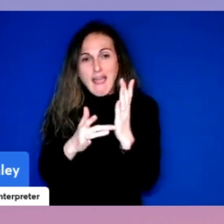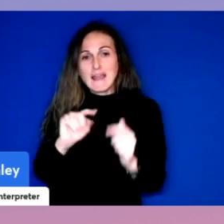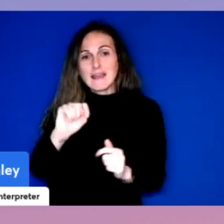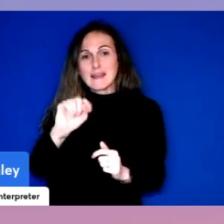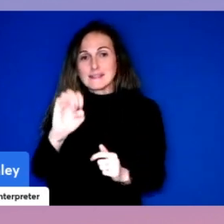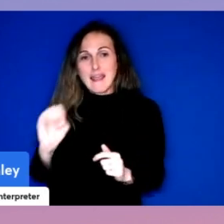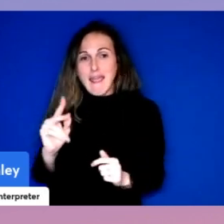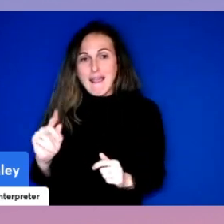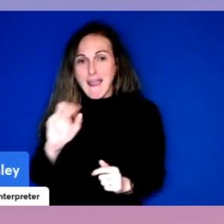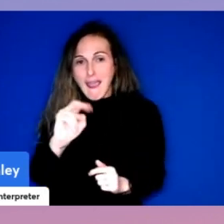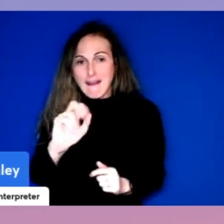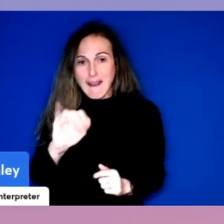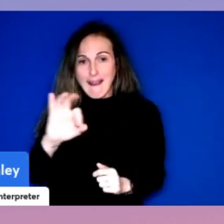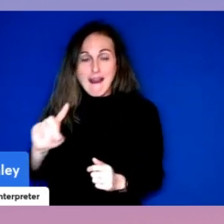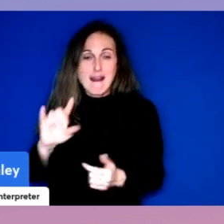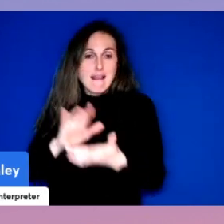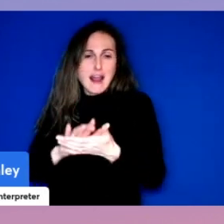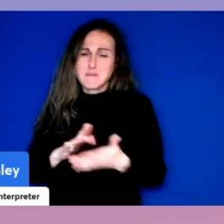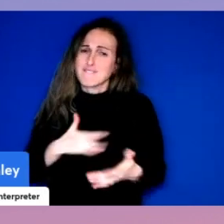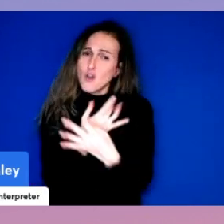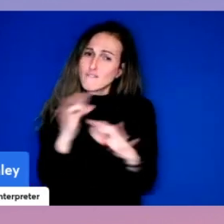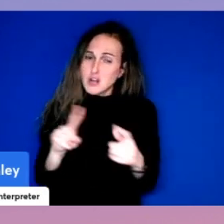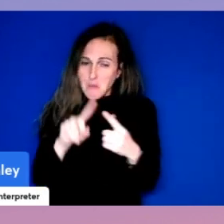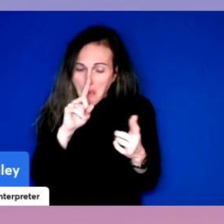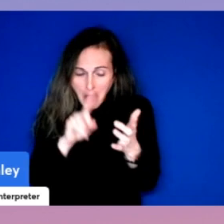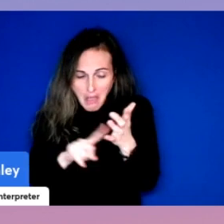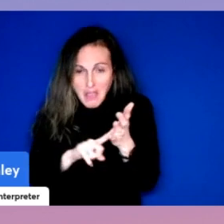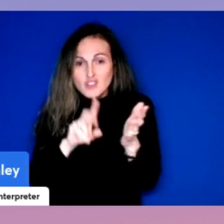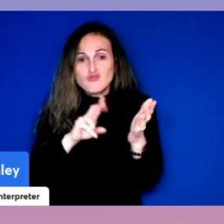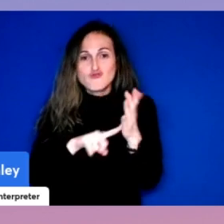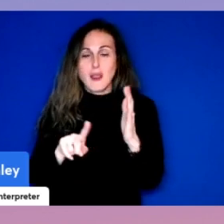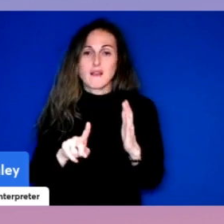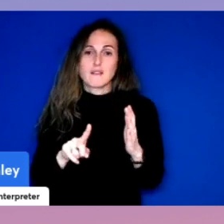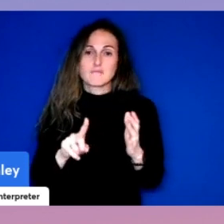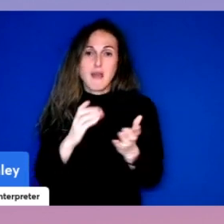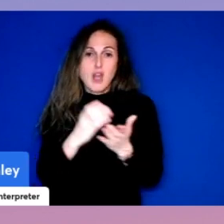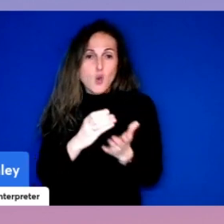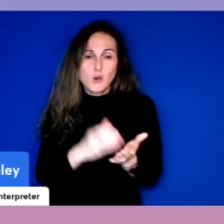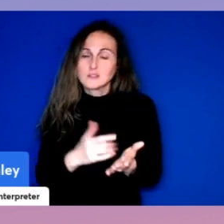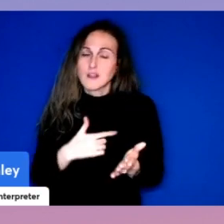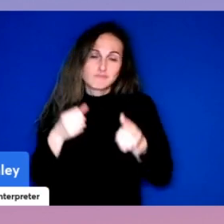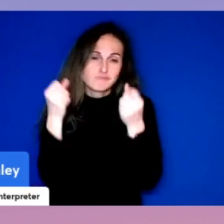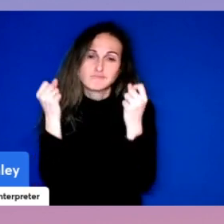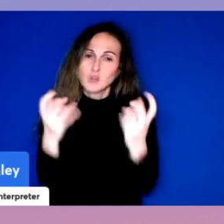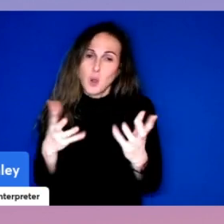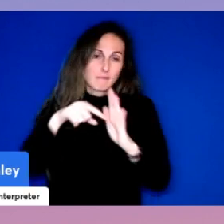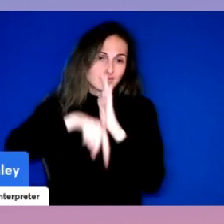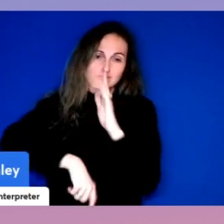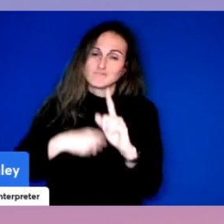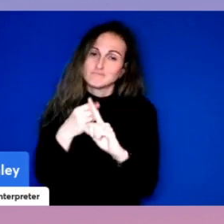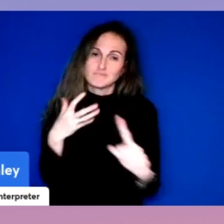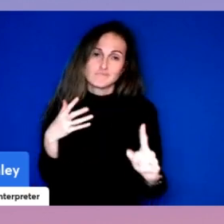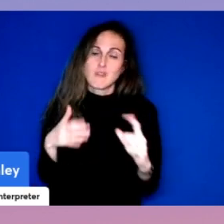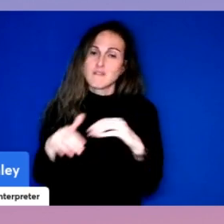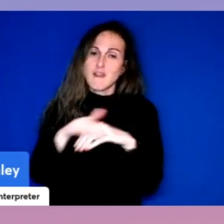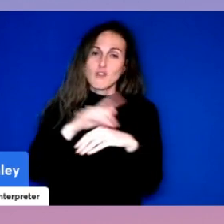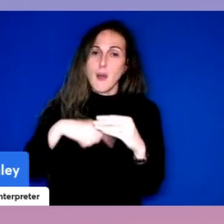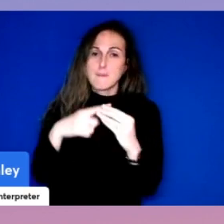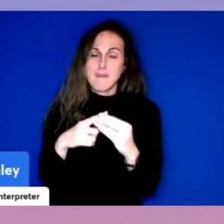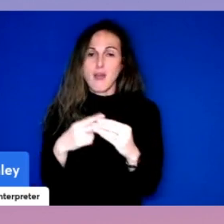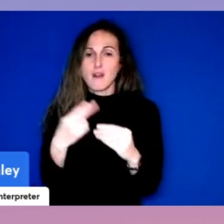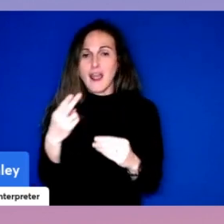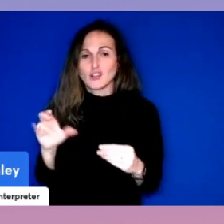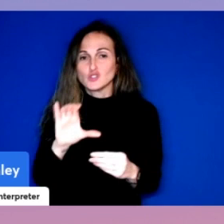free to check out some of those courses. I have extensive coverage on HashiCorp Vault. Once again, you can check out the Vault